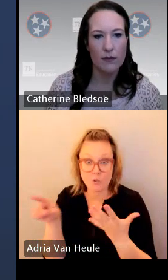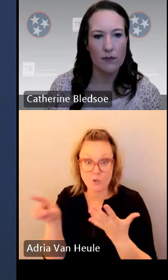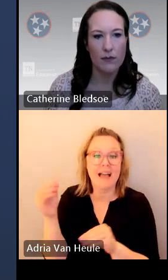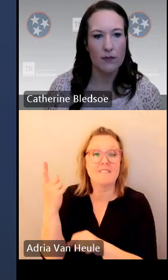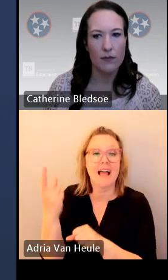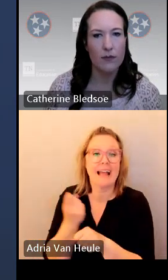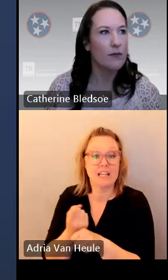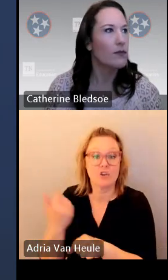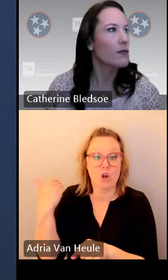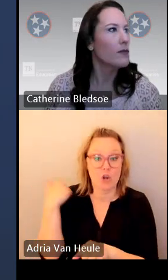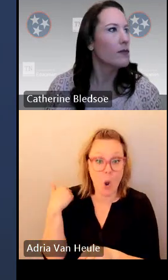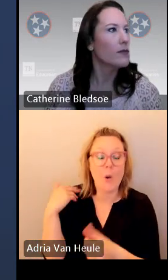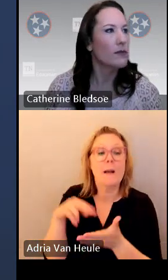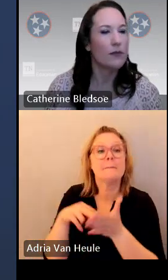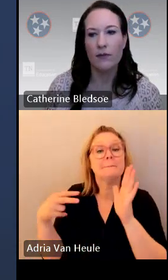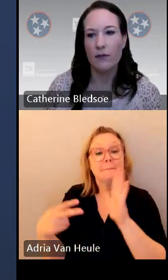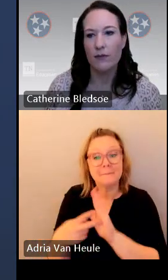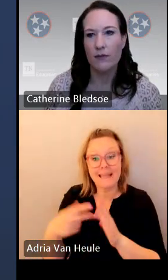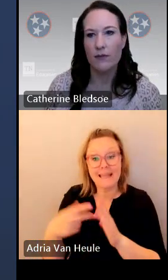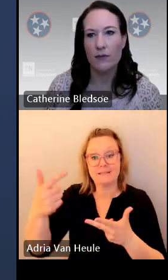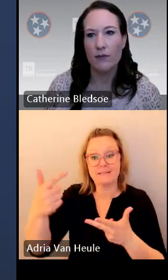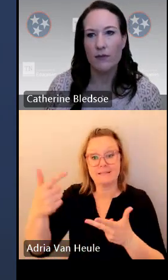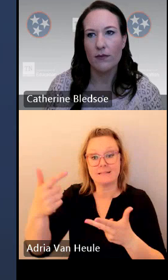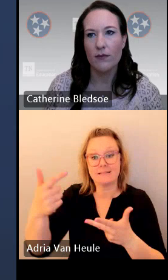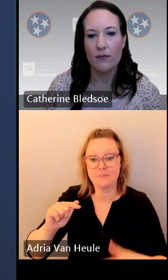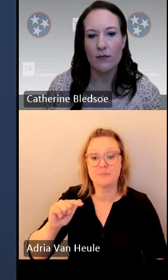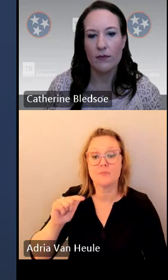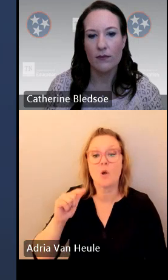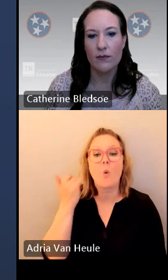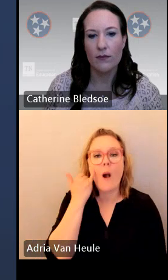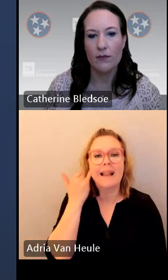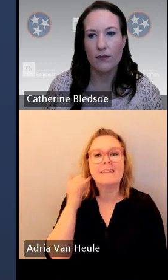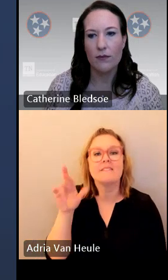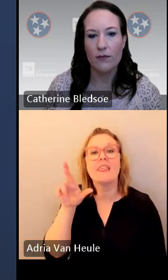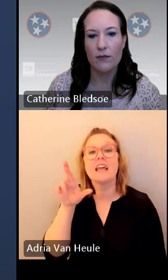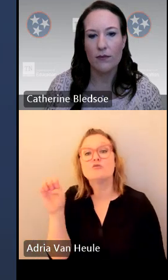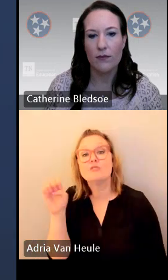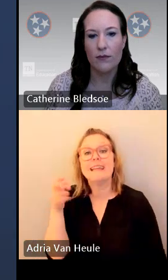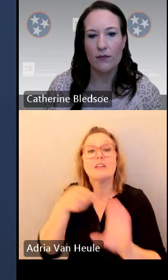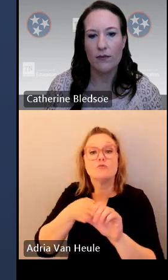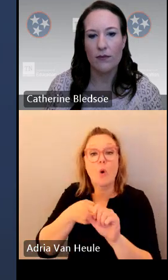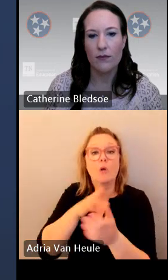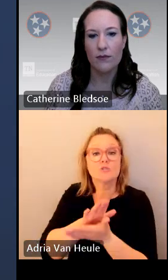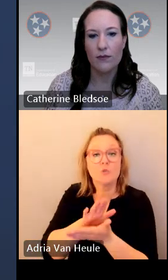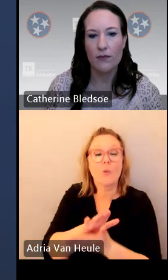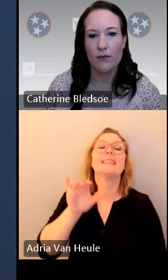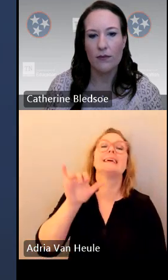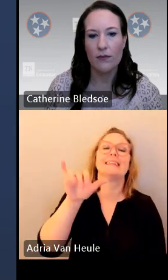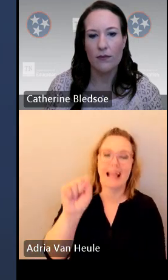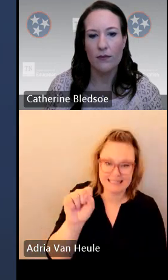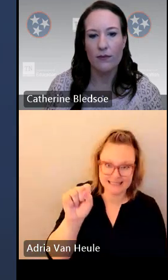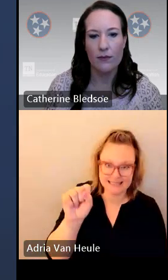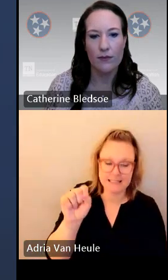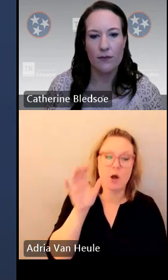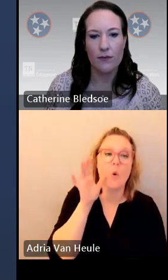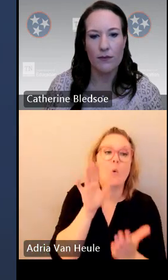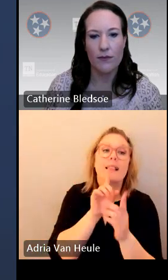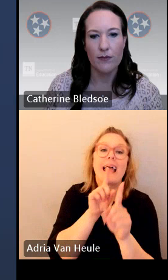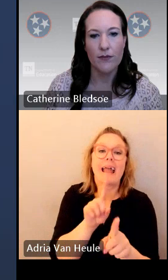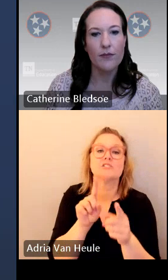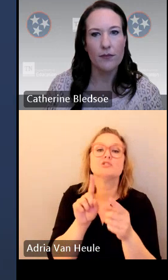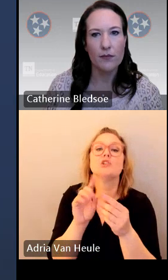leads me into Lenny's question. What if they re-enrolled in school? Yes. So they would answer yes to question